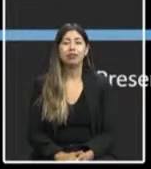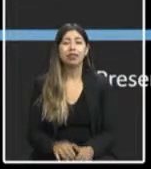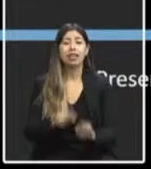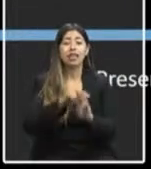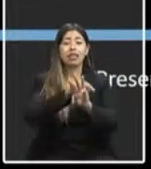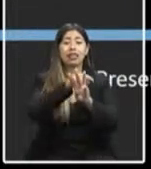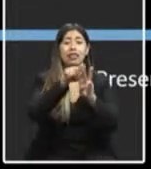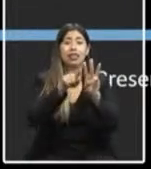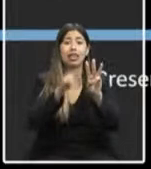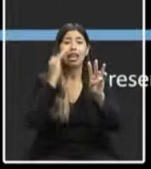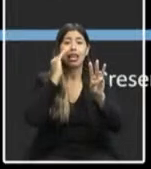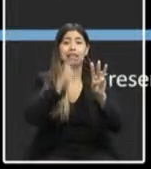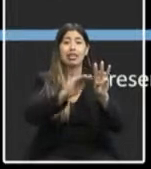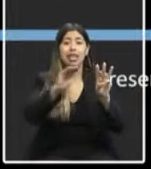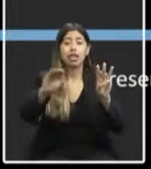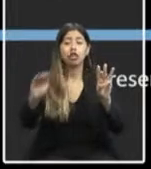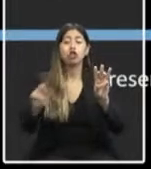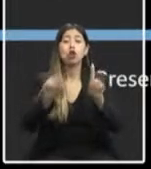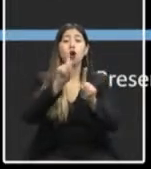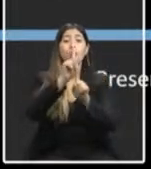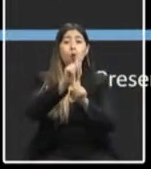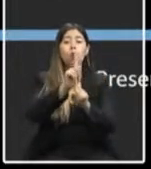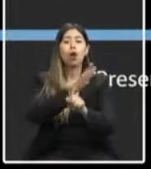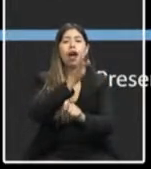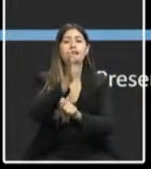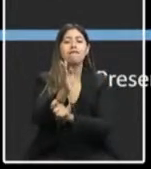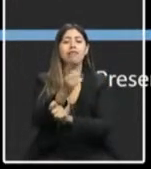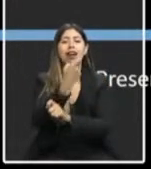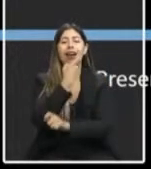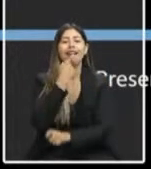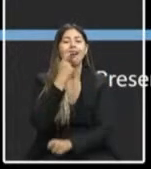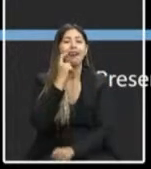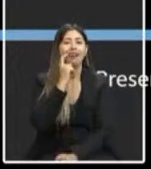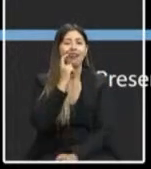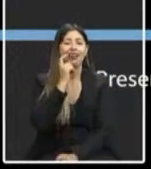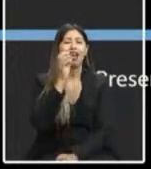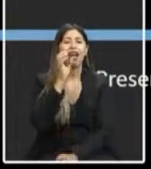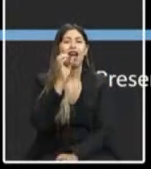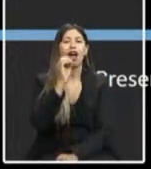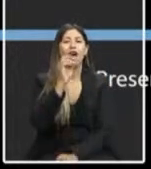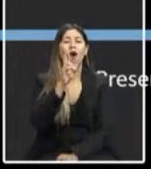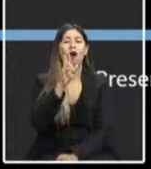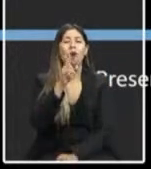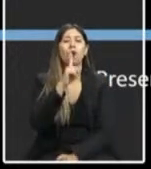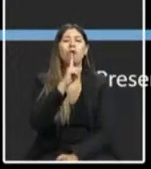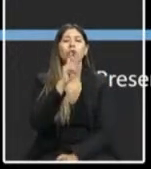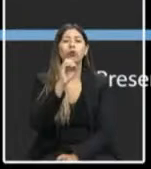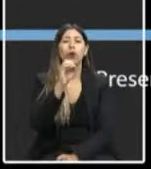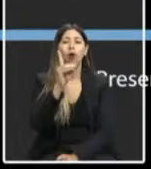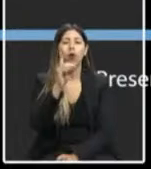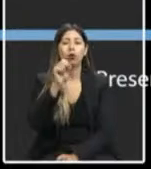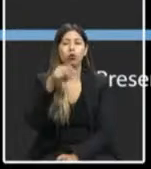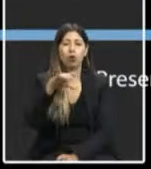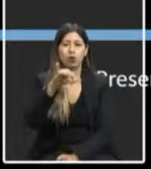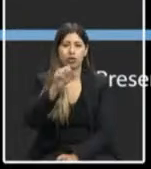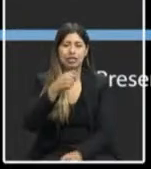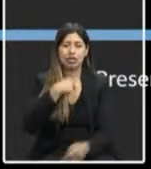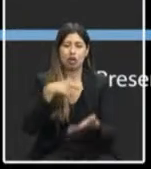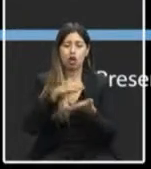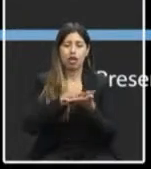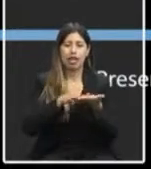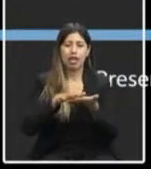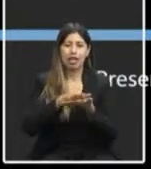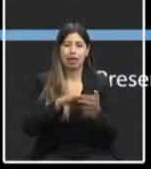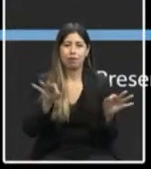is super high. And I want to give you an example of the study that, one of the studies that were done in